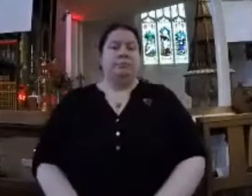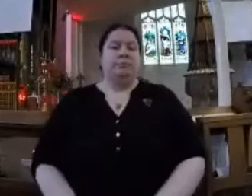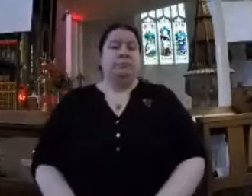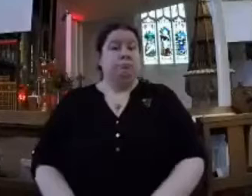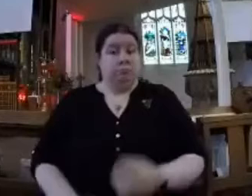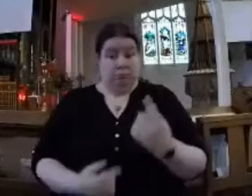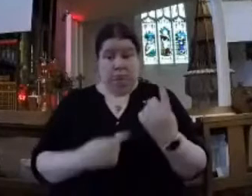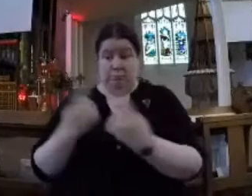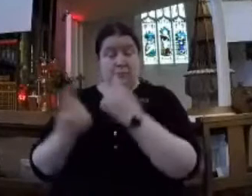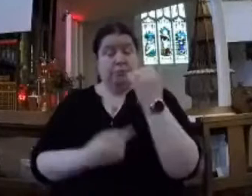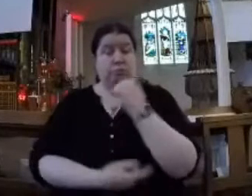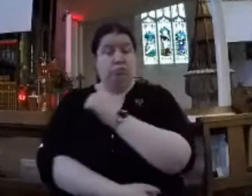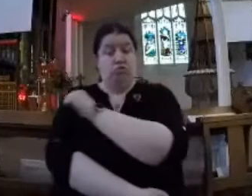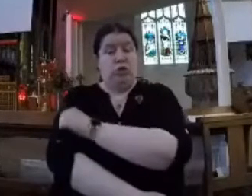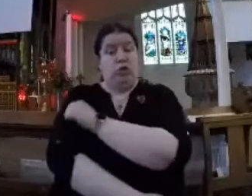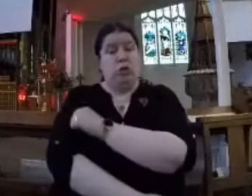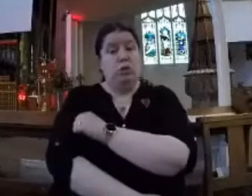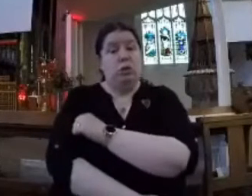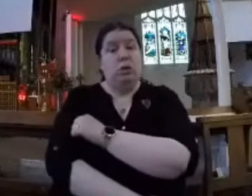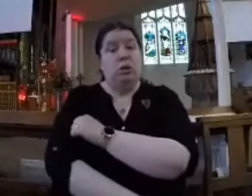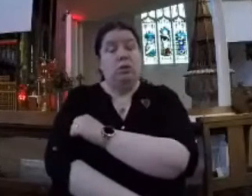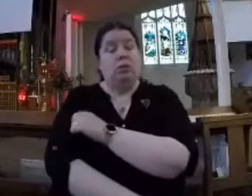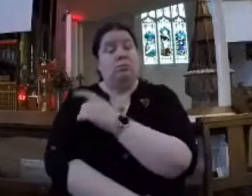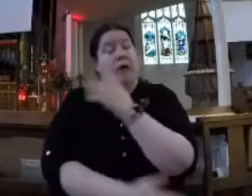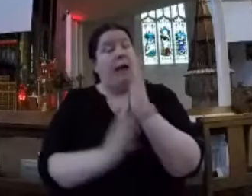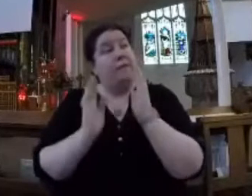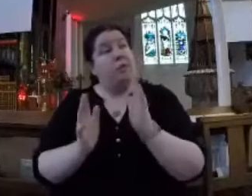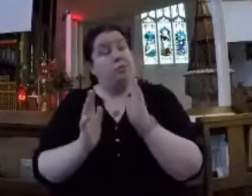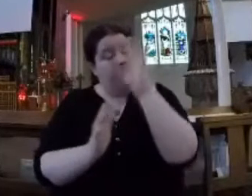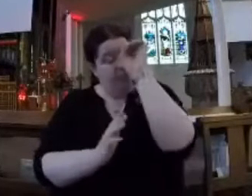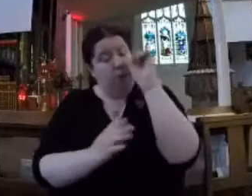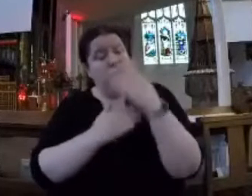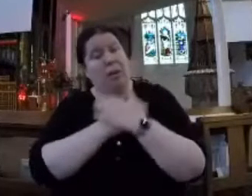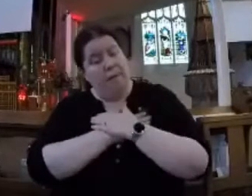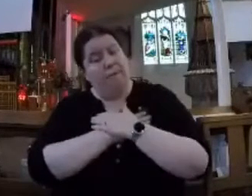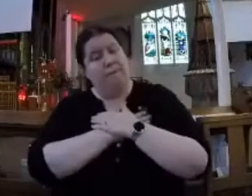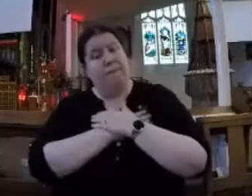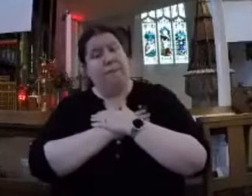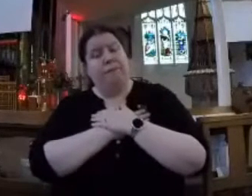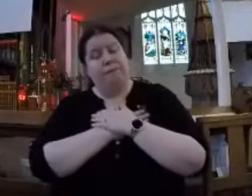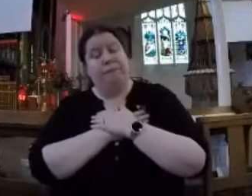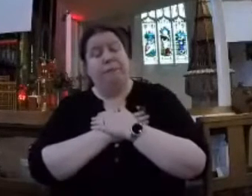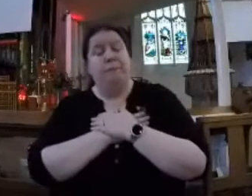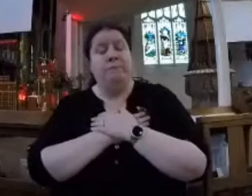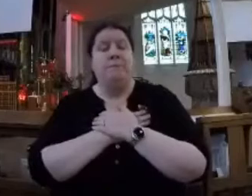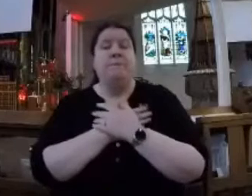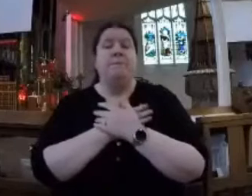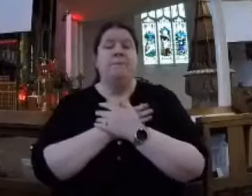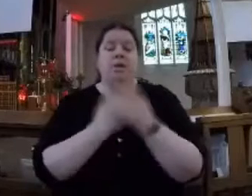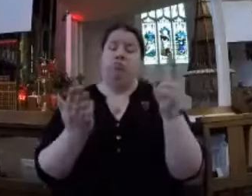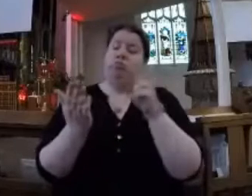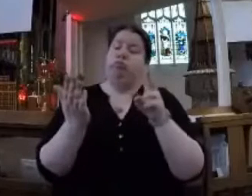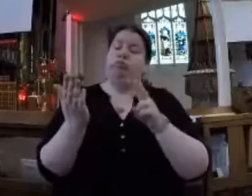As Christians, we need a revival of love. I find that when I read about